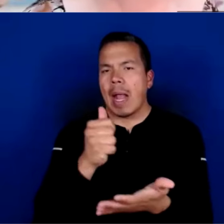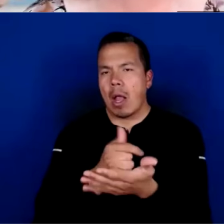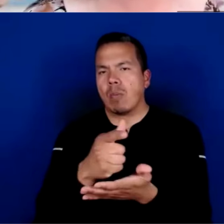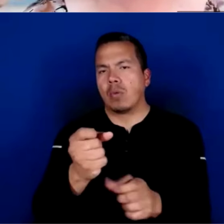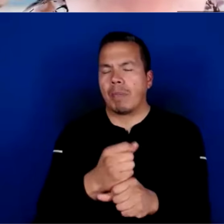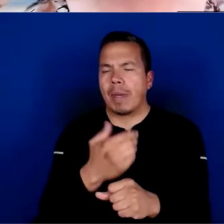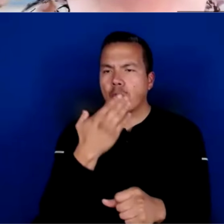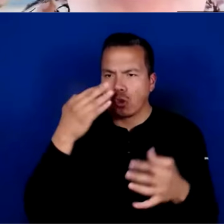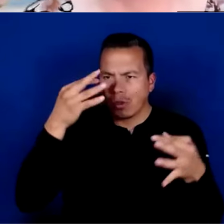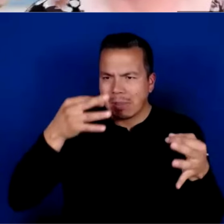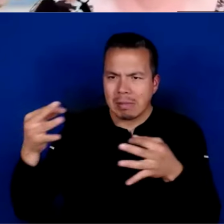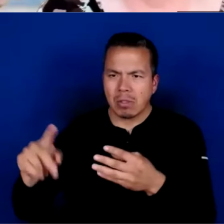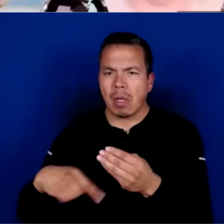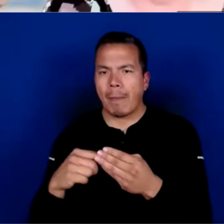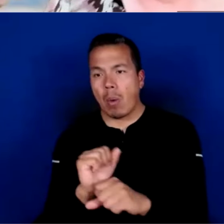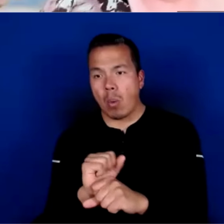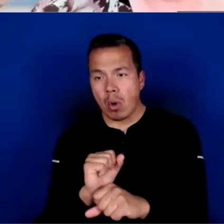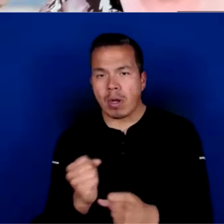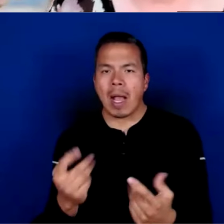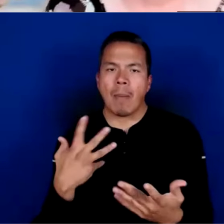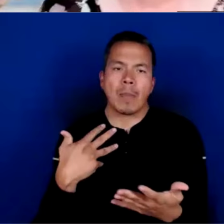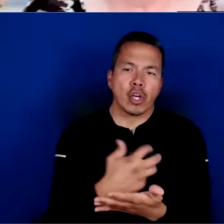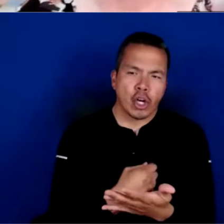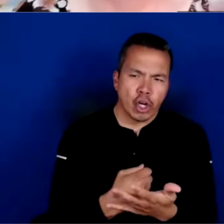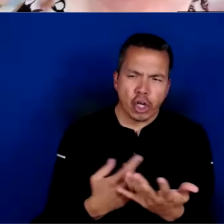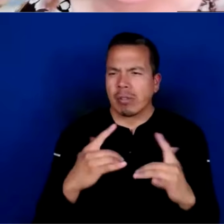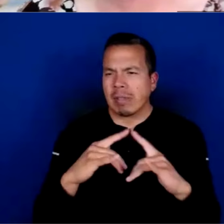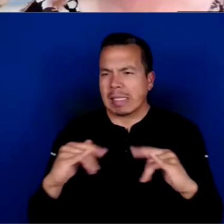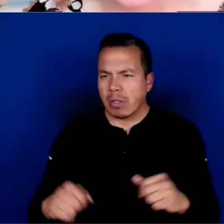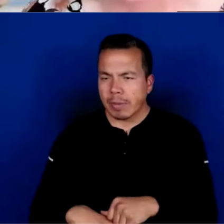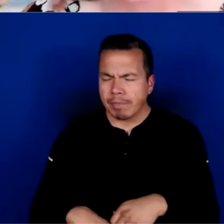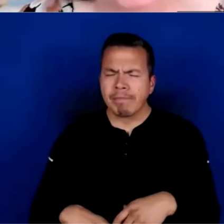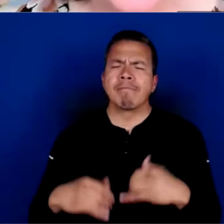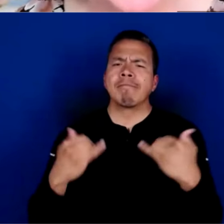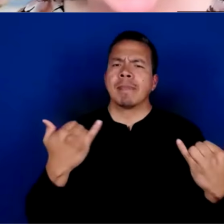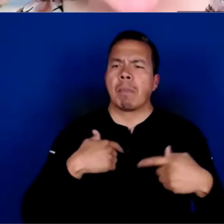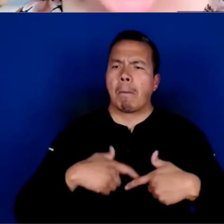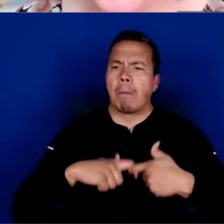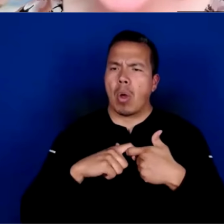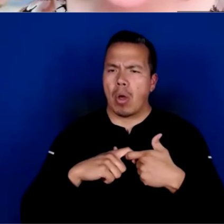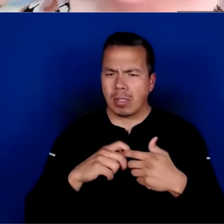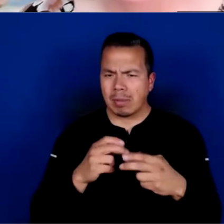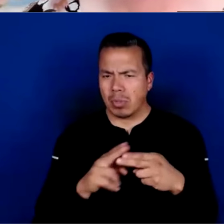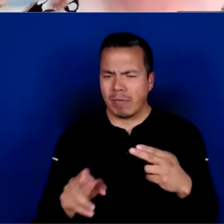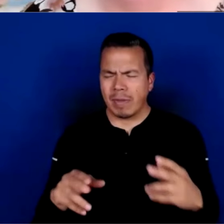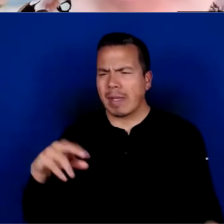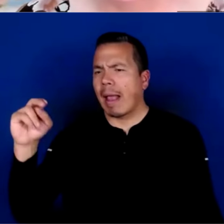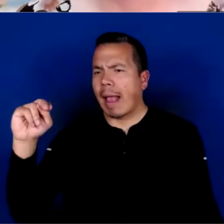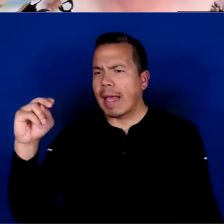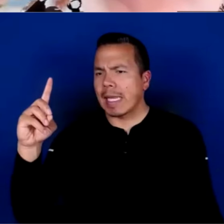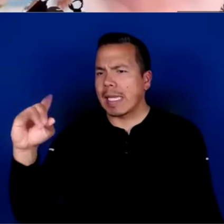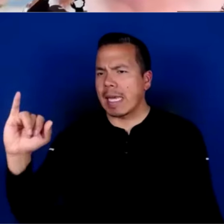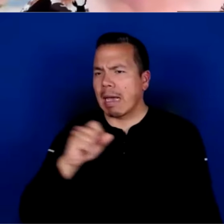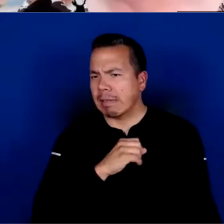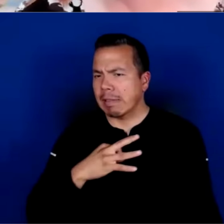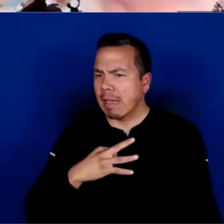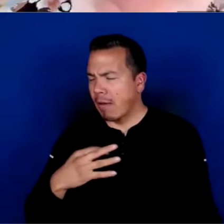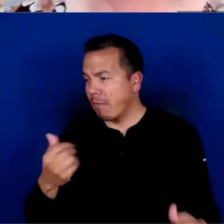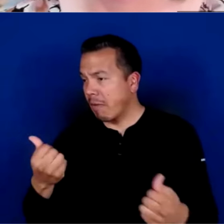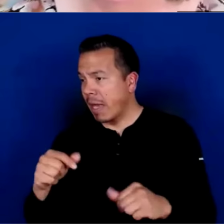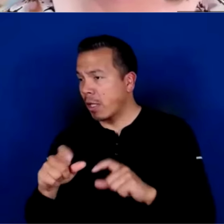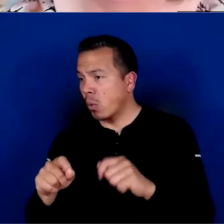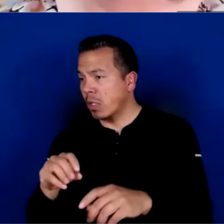work and how much you want to earn. I'm going to pause for a minute and I'm going to ask my friends at NDI if there are any questions in the